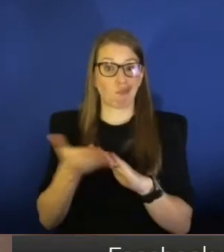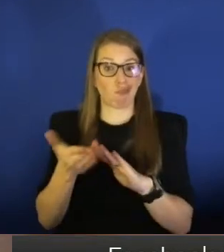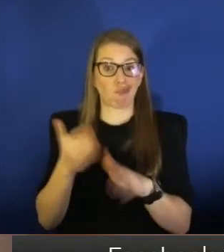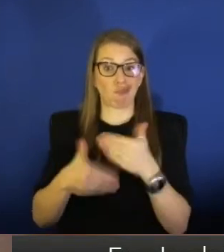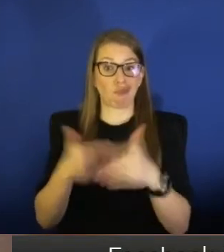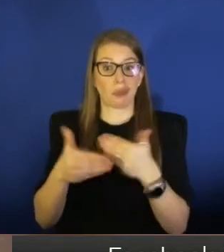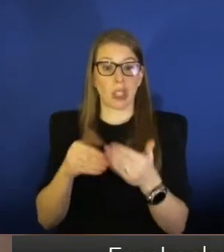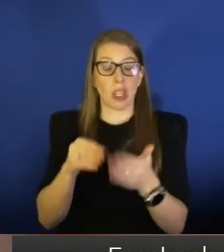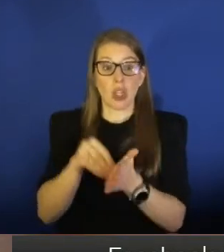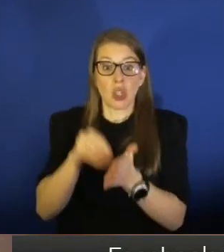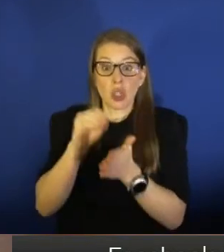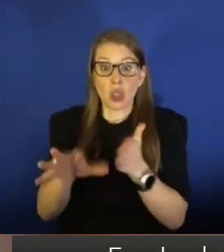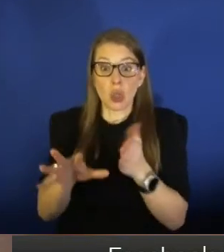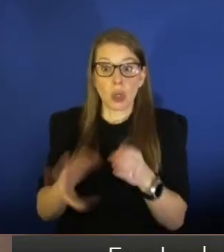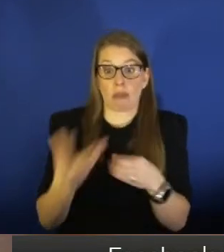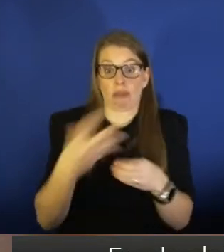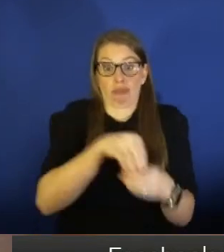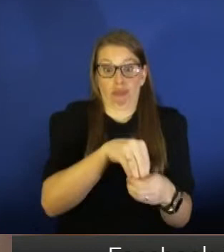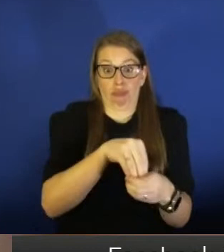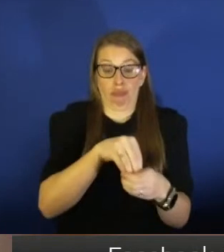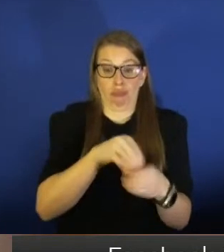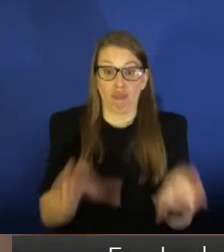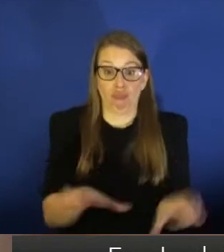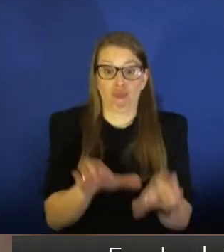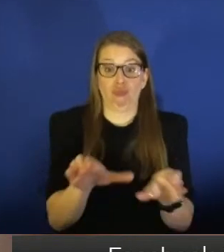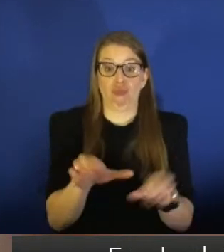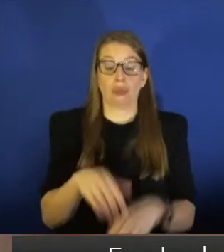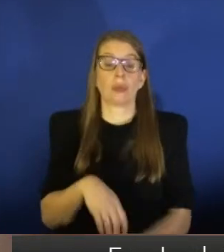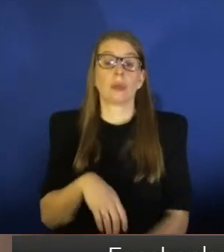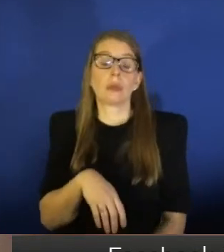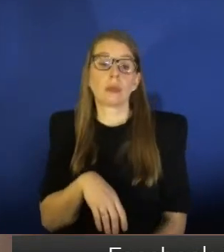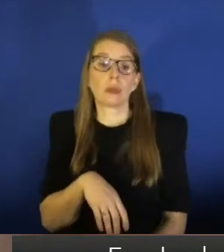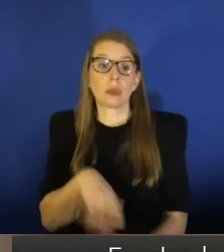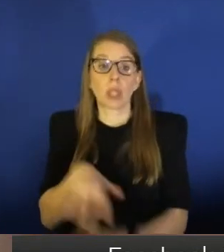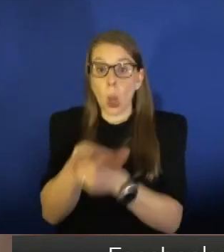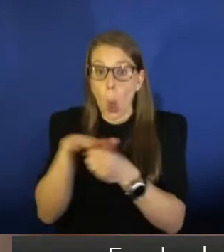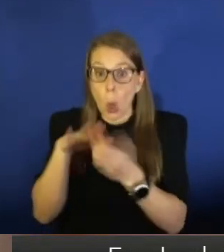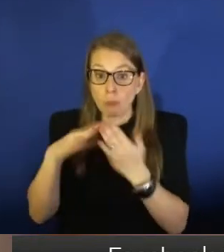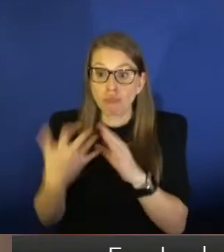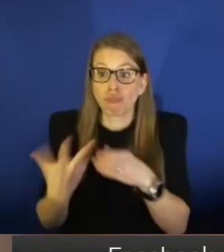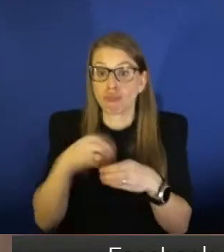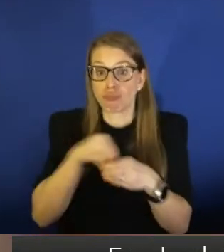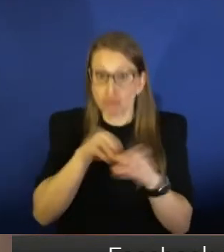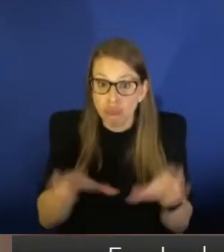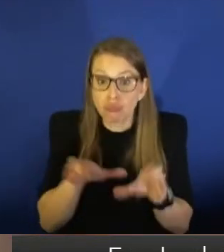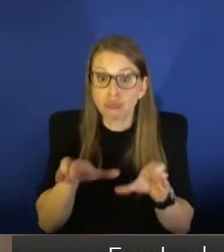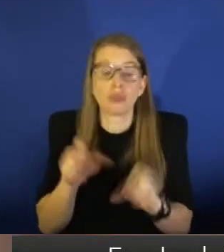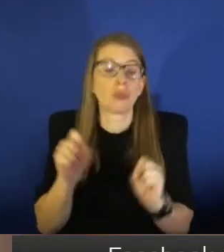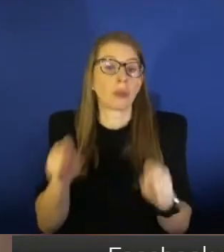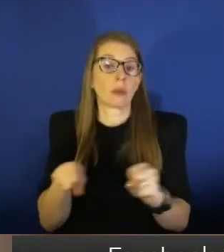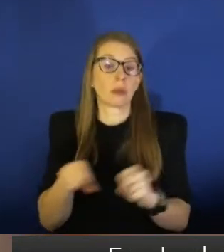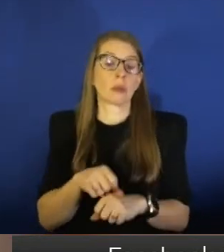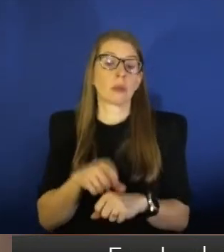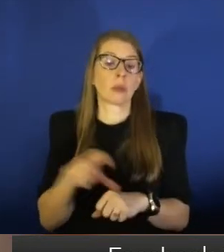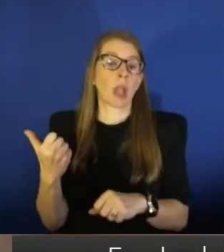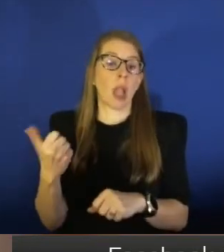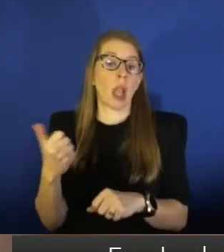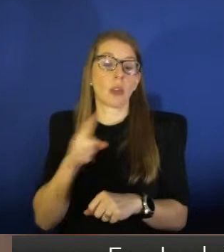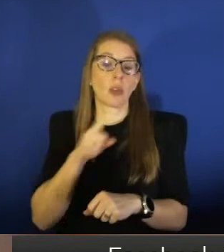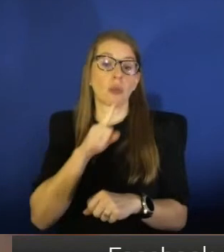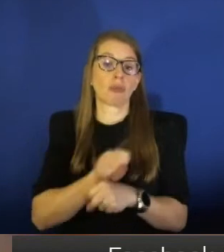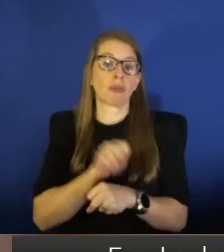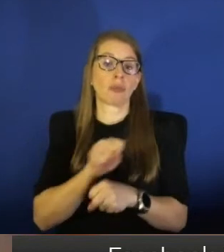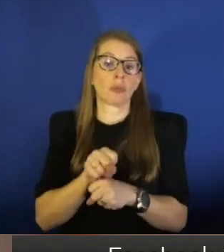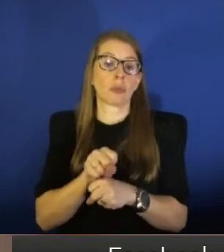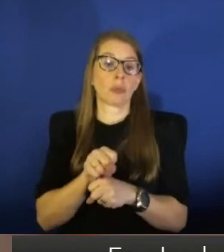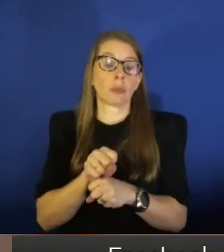students can become involved in, and the local communities can become involved in. And the other thing that's really, really probably